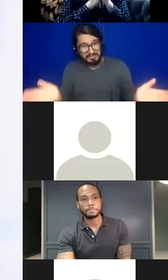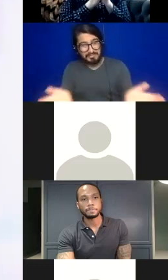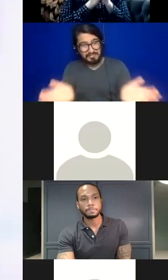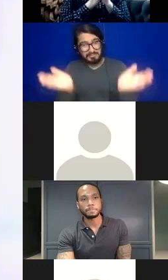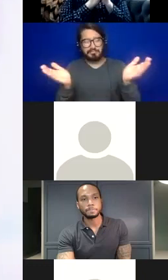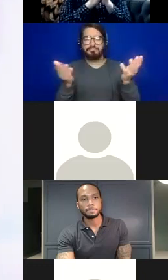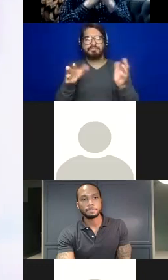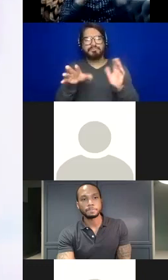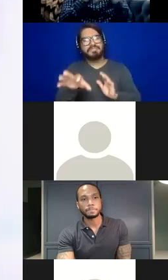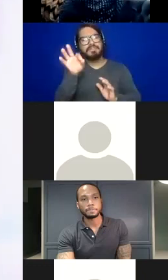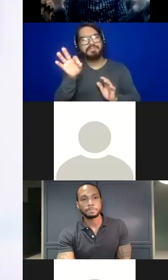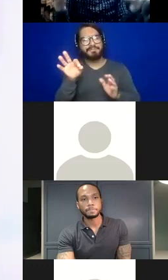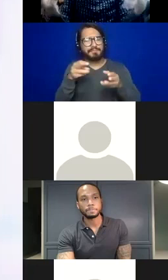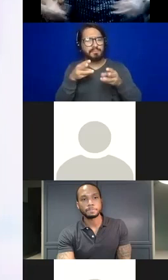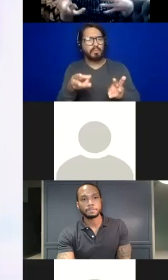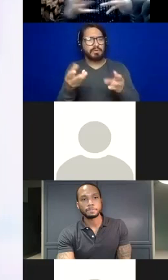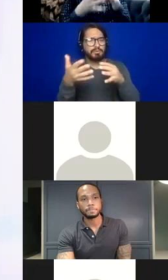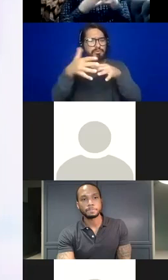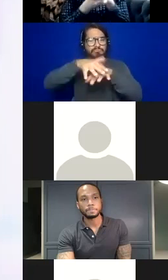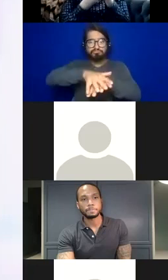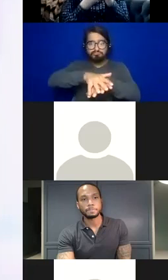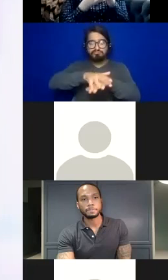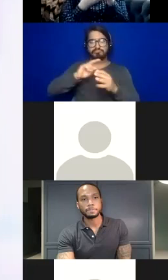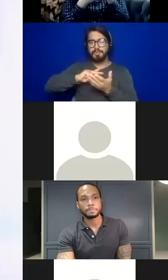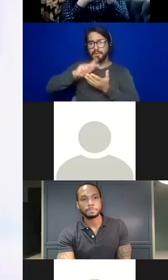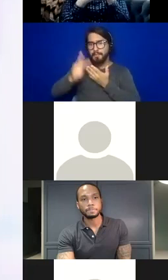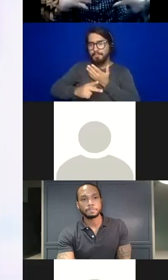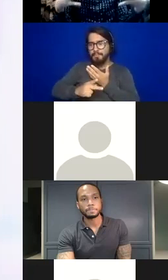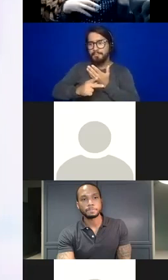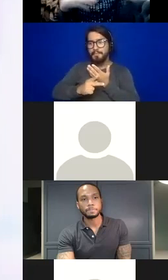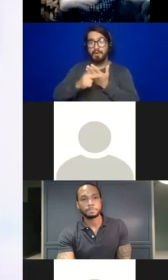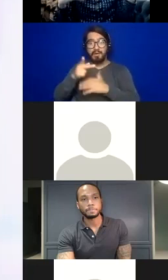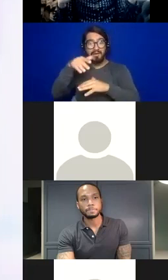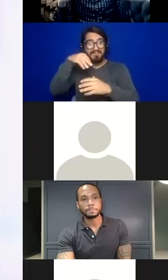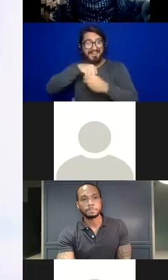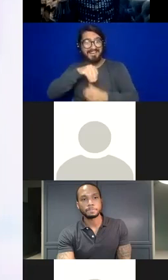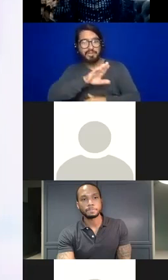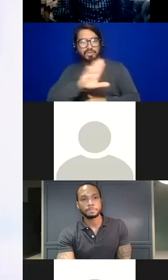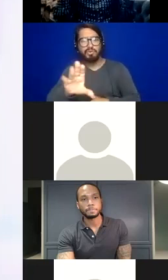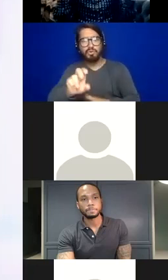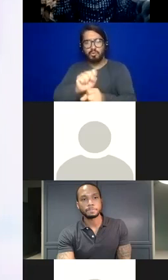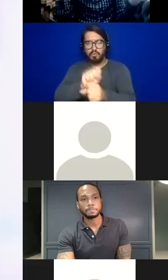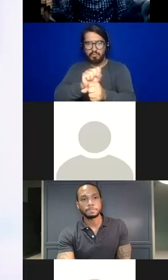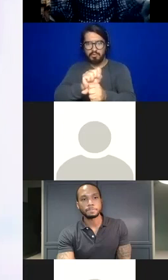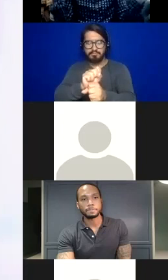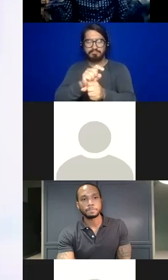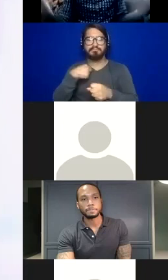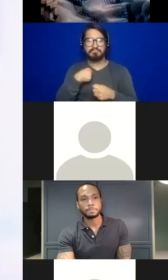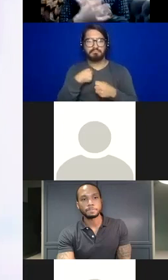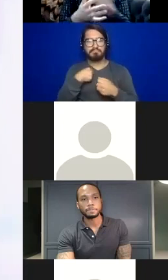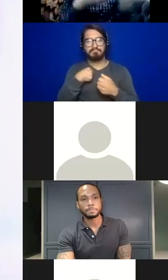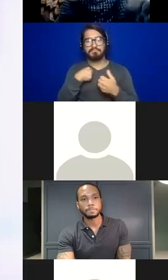these more extensive programs into y'all's work. I am like a crisis, mental health kind